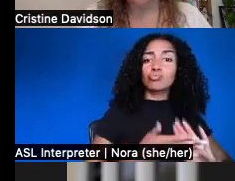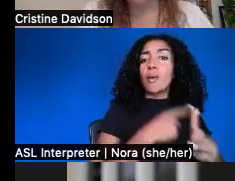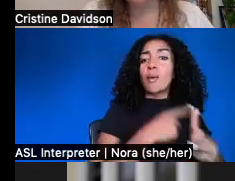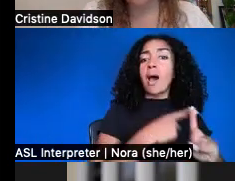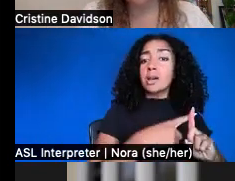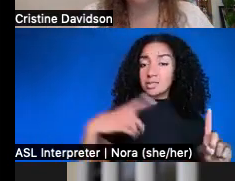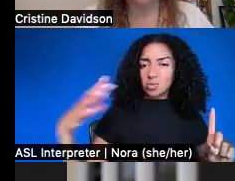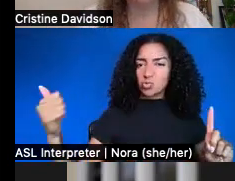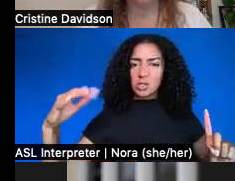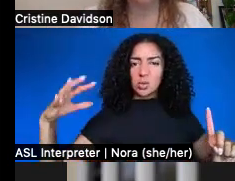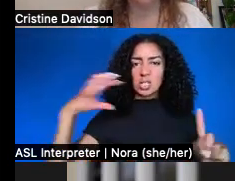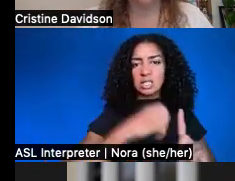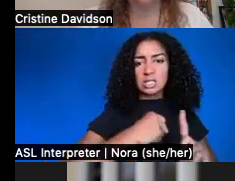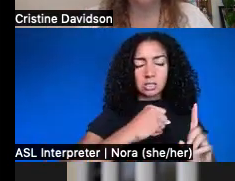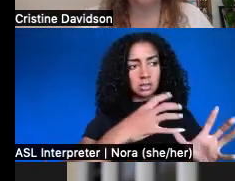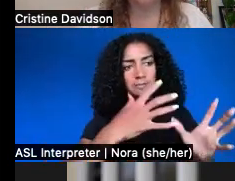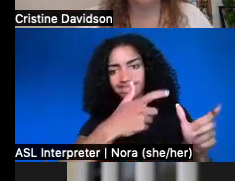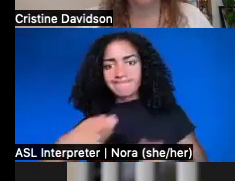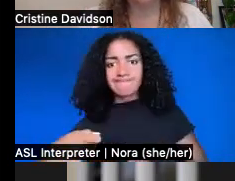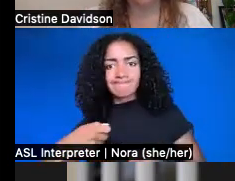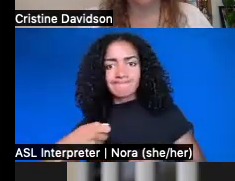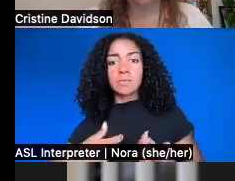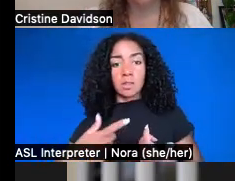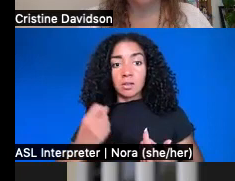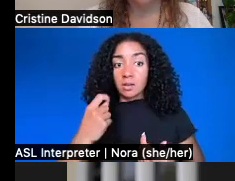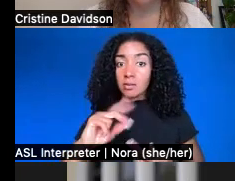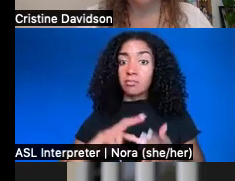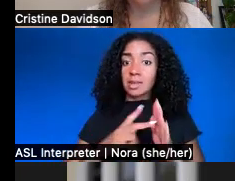And, it's ongoing. The fight is ongoing.